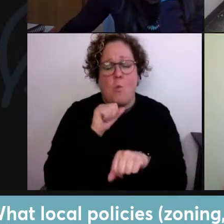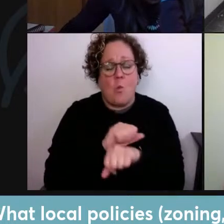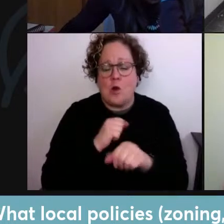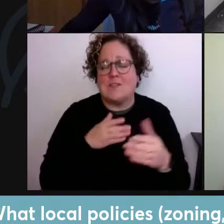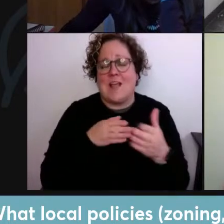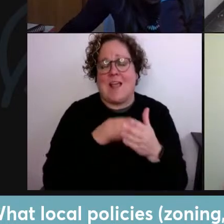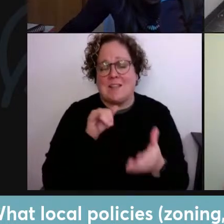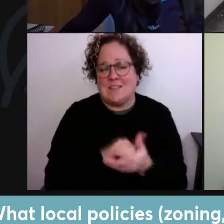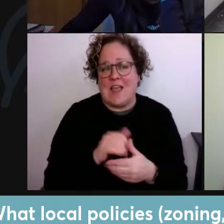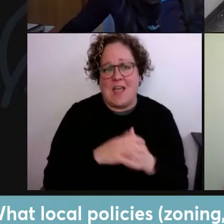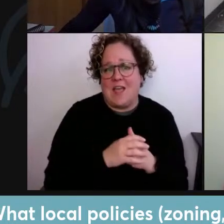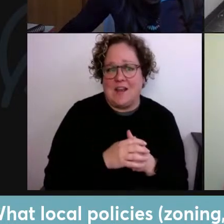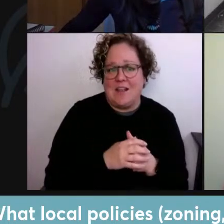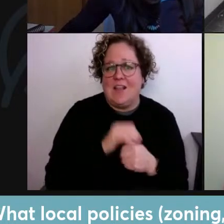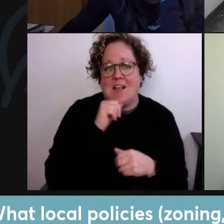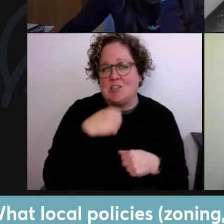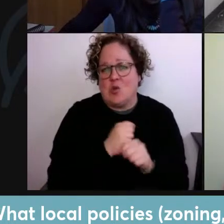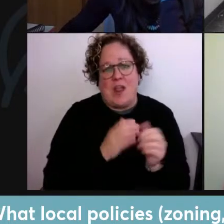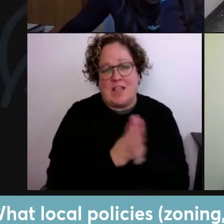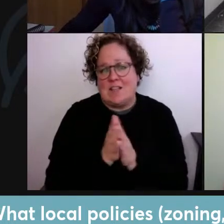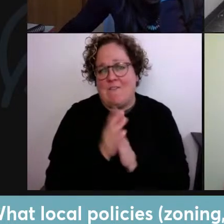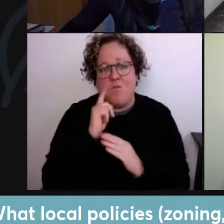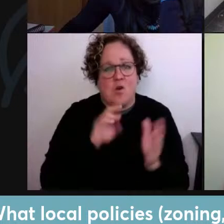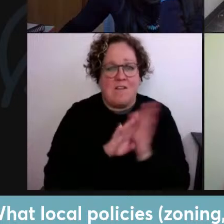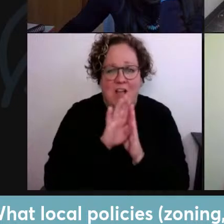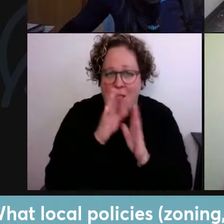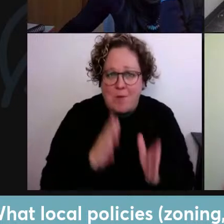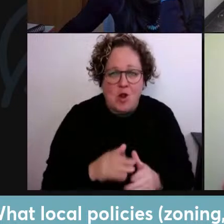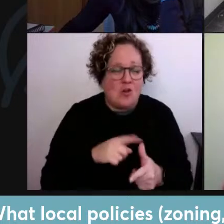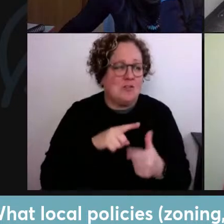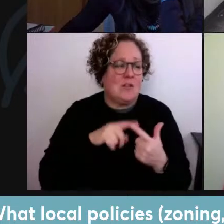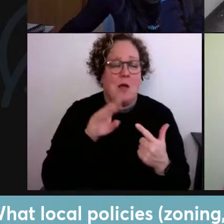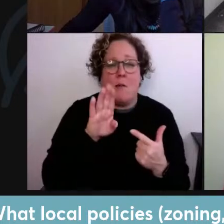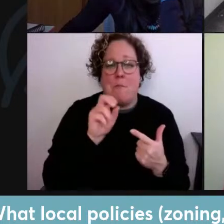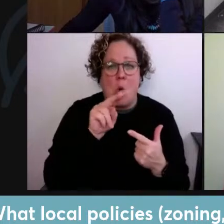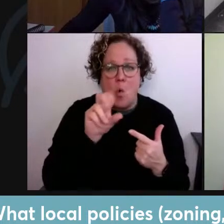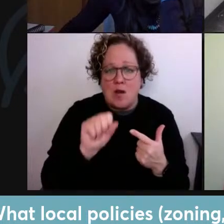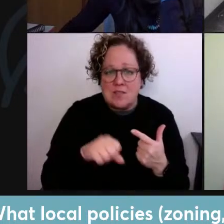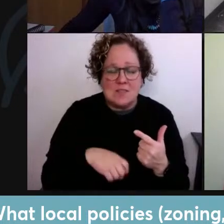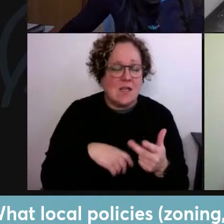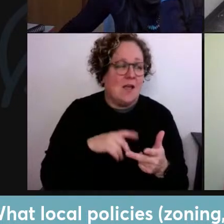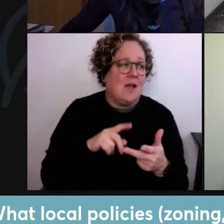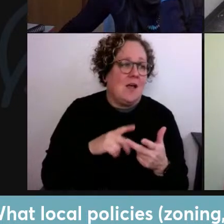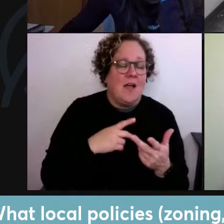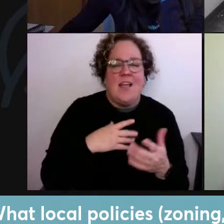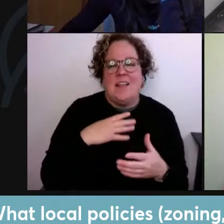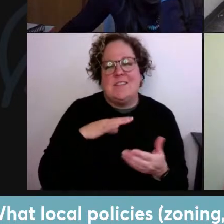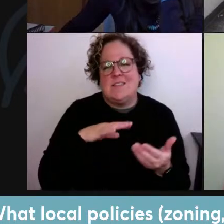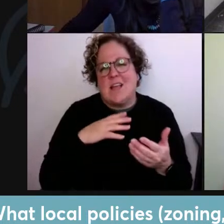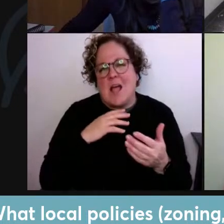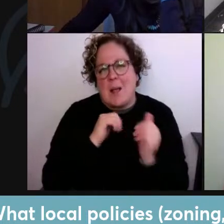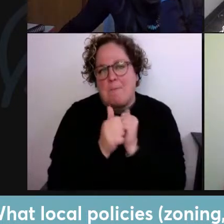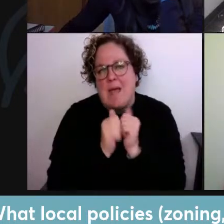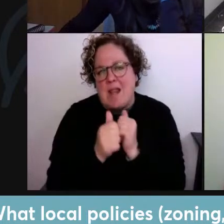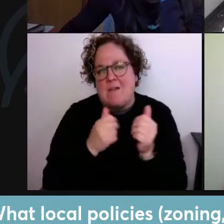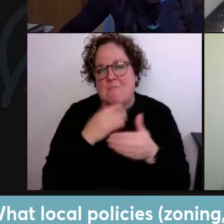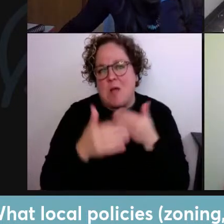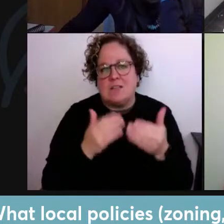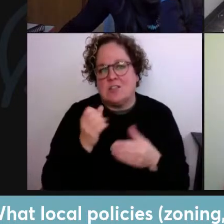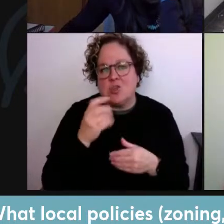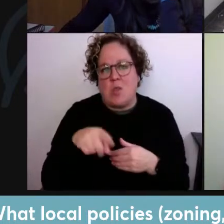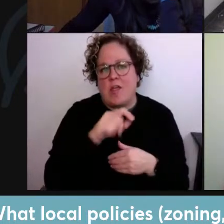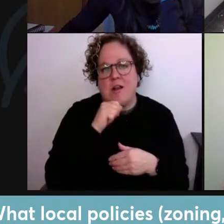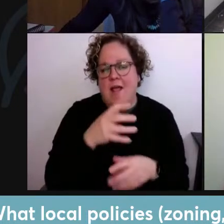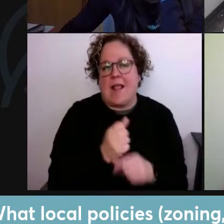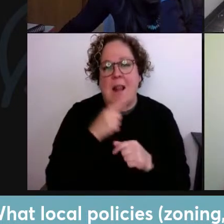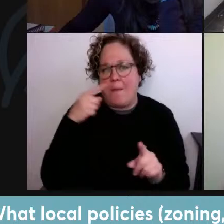the incentives for developers, the bonuses, so-called, it's a competitive process. So they're not getting points